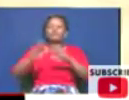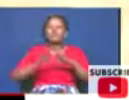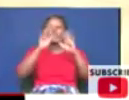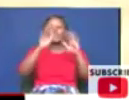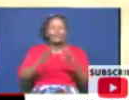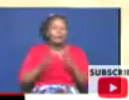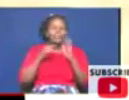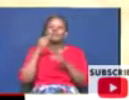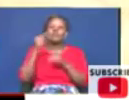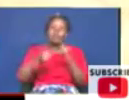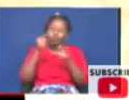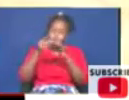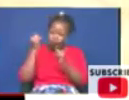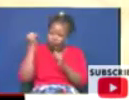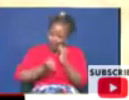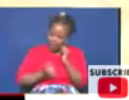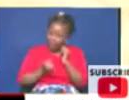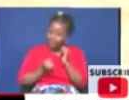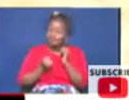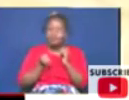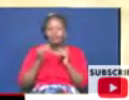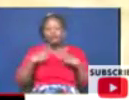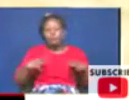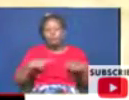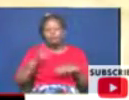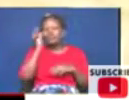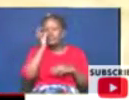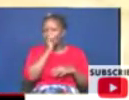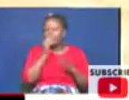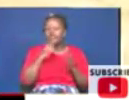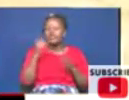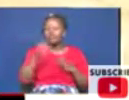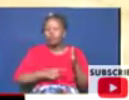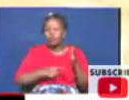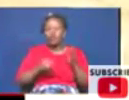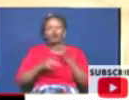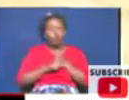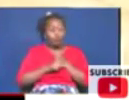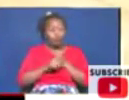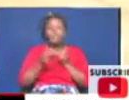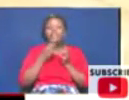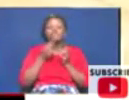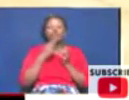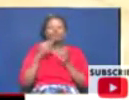in Nyeri County are optimistic the exercise on Tuesday will be free, fair